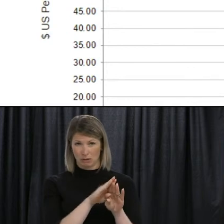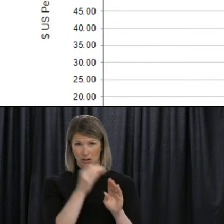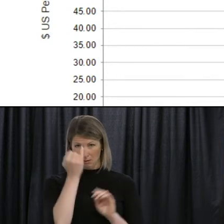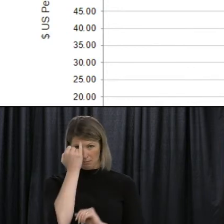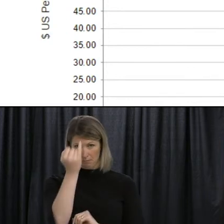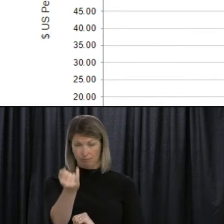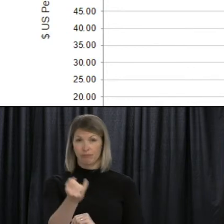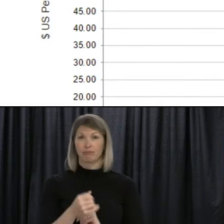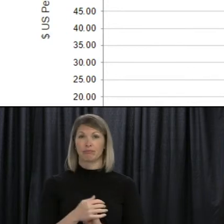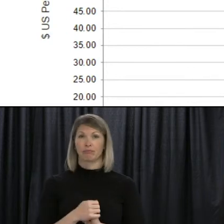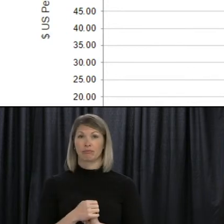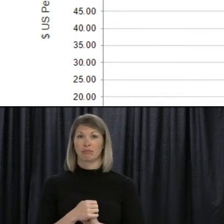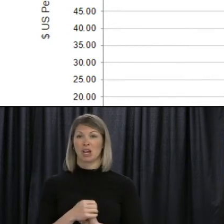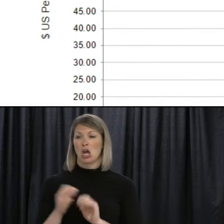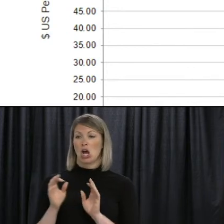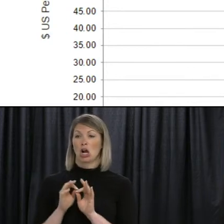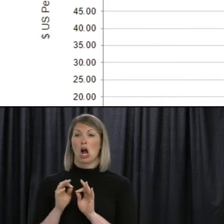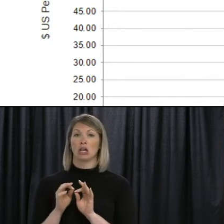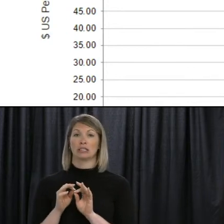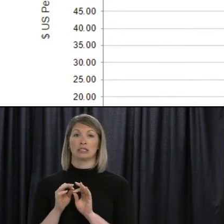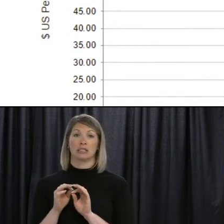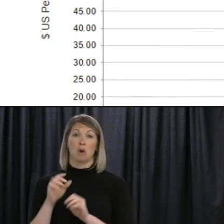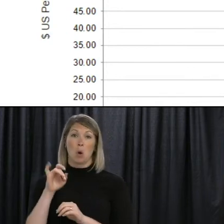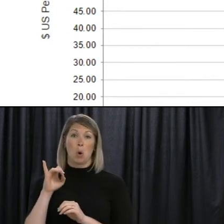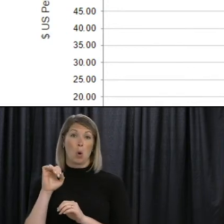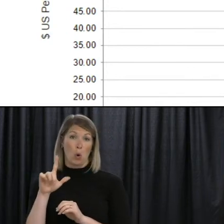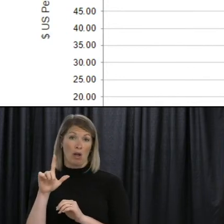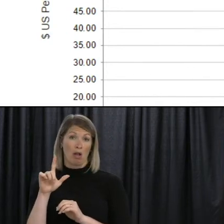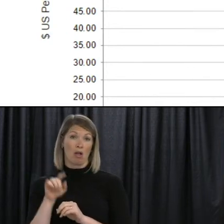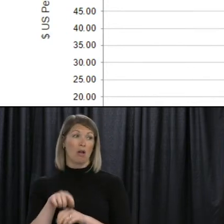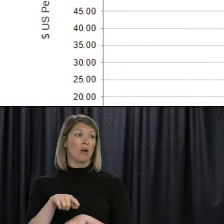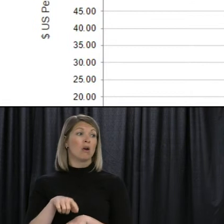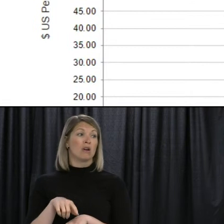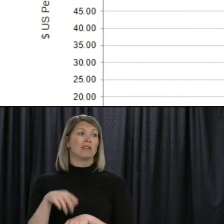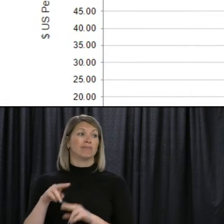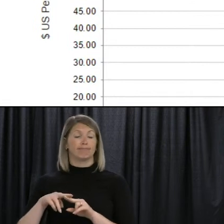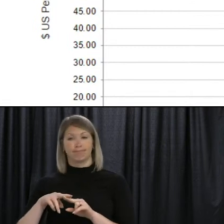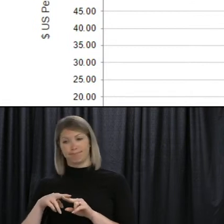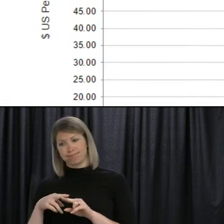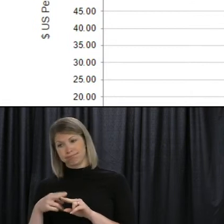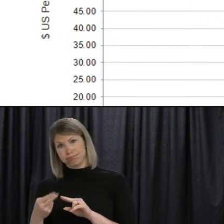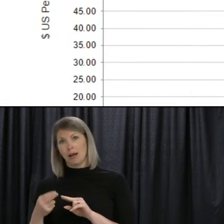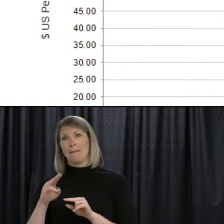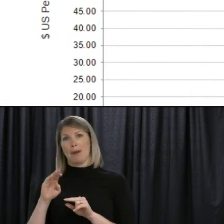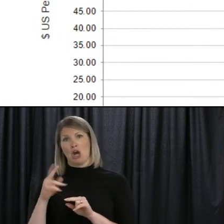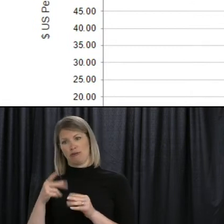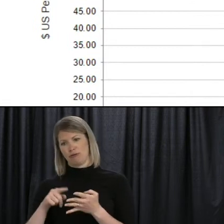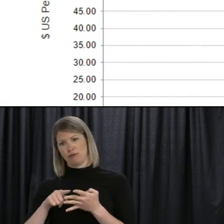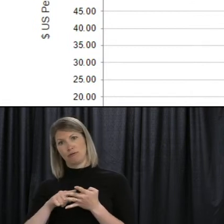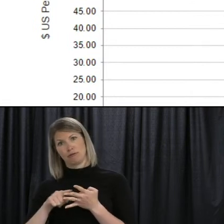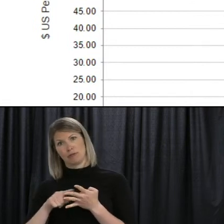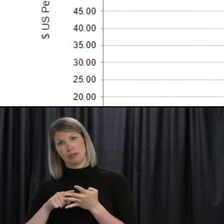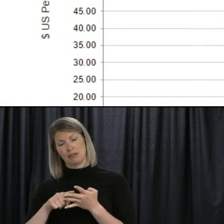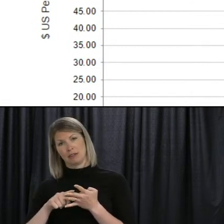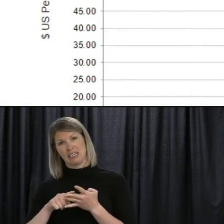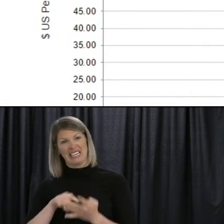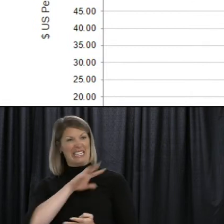$61.16 a barrel. That shows that over the course of March, with spiraling oil prices, the fiscal year average went